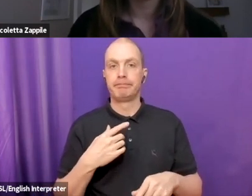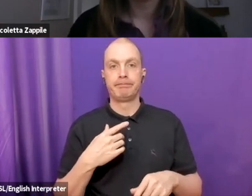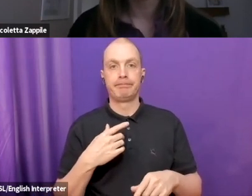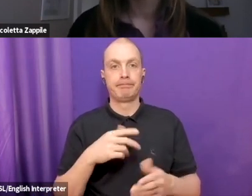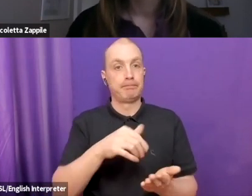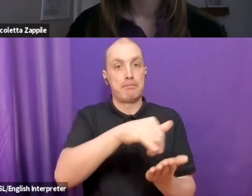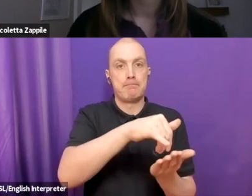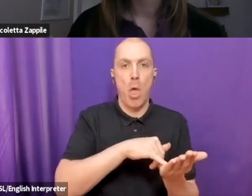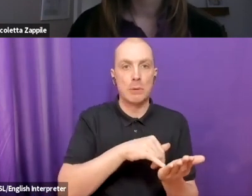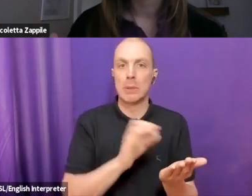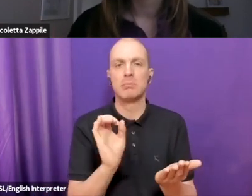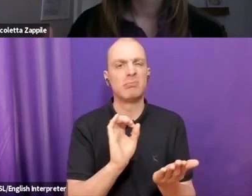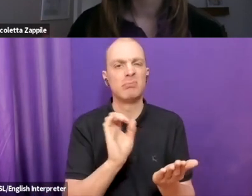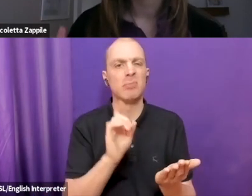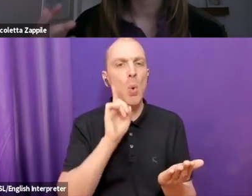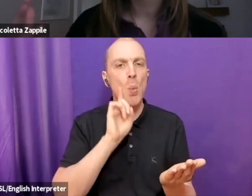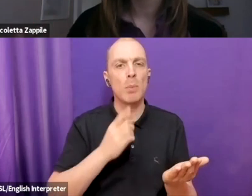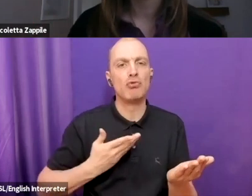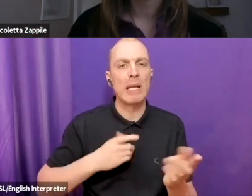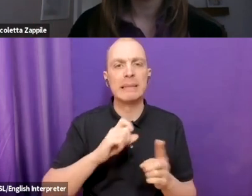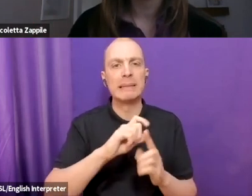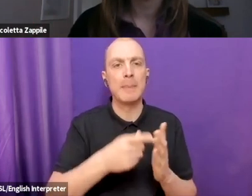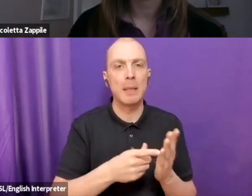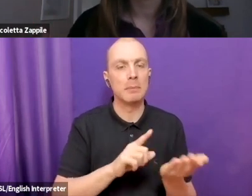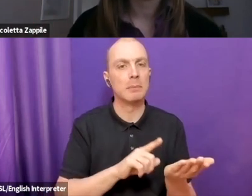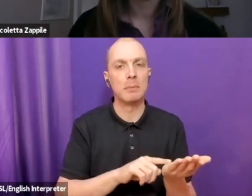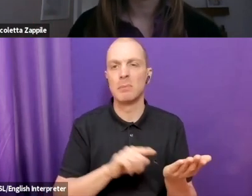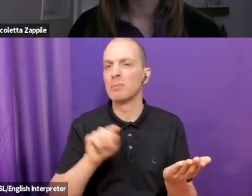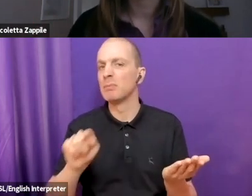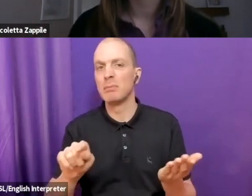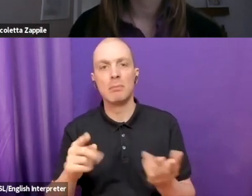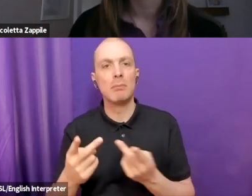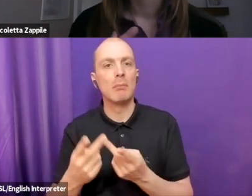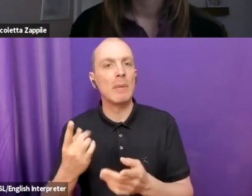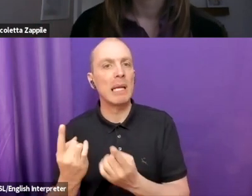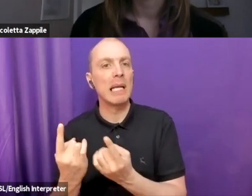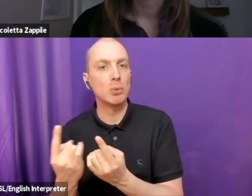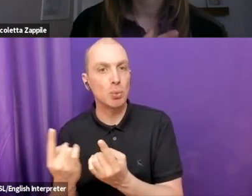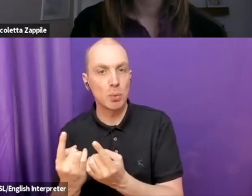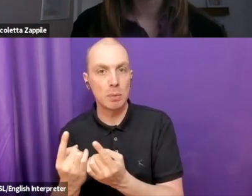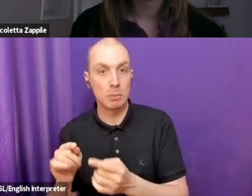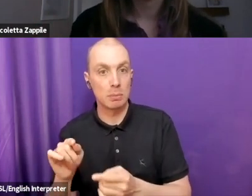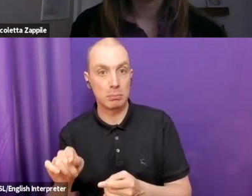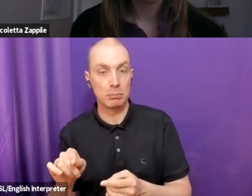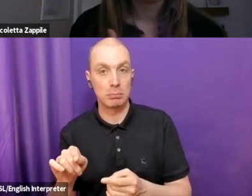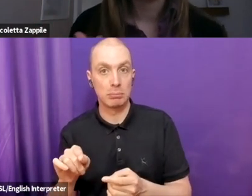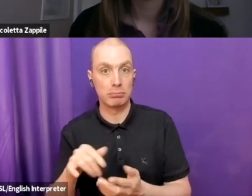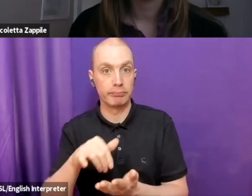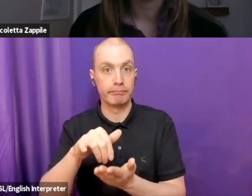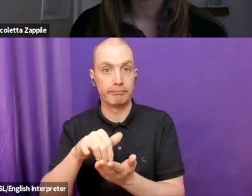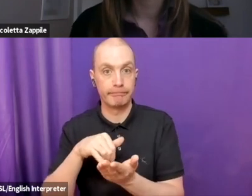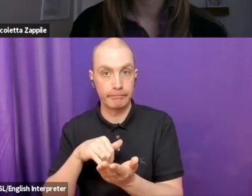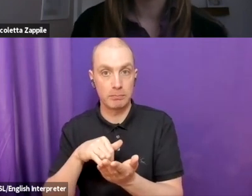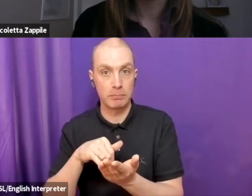with disability, but also when you address other human rights issues more in general, as detention conditions,